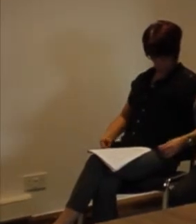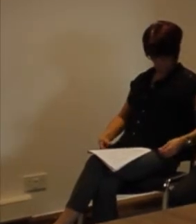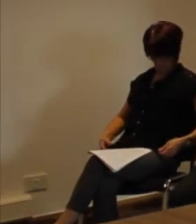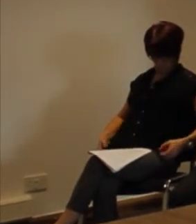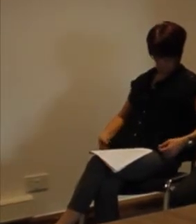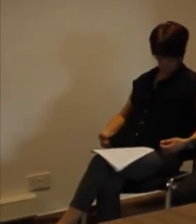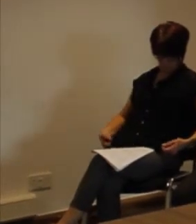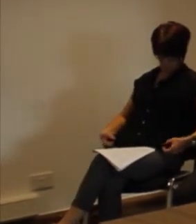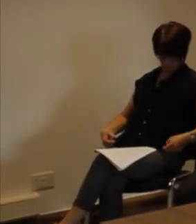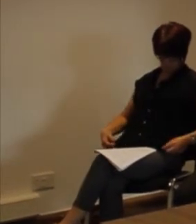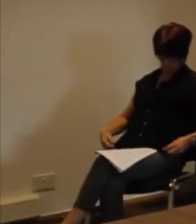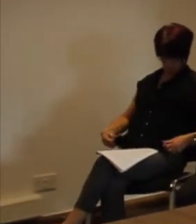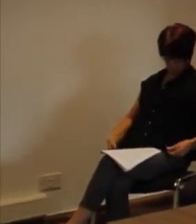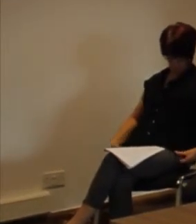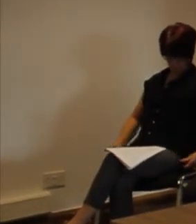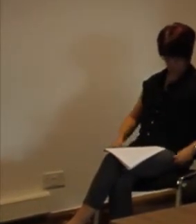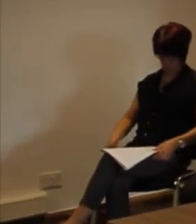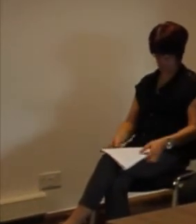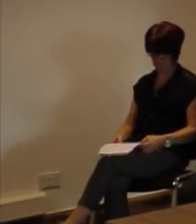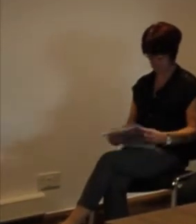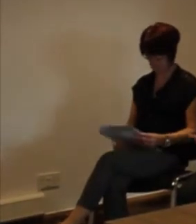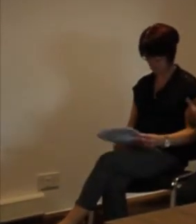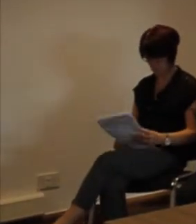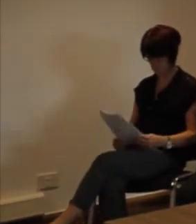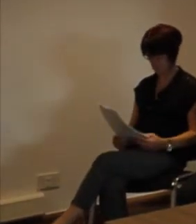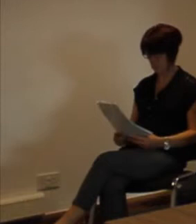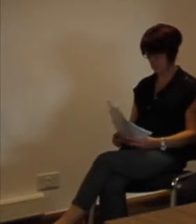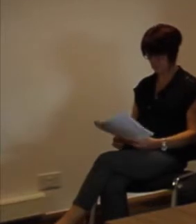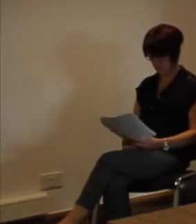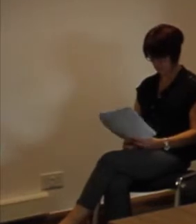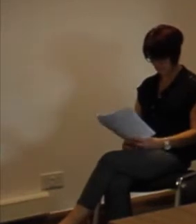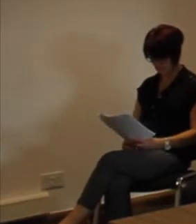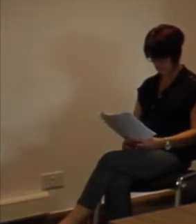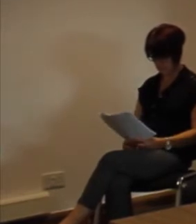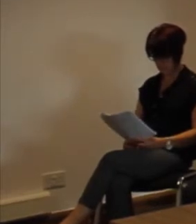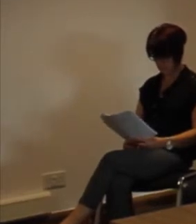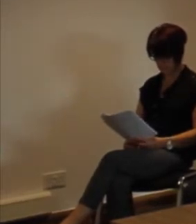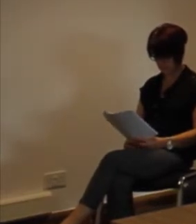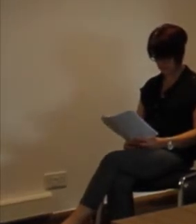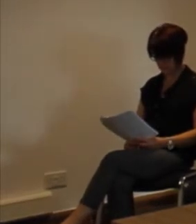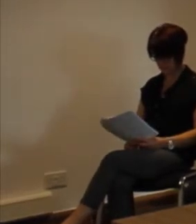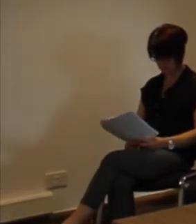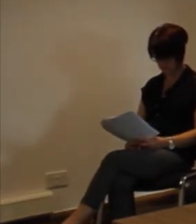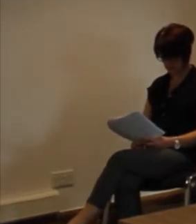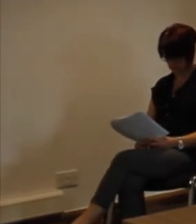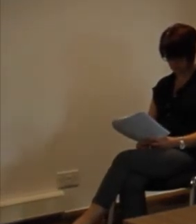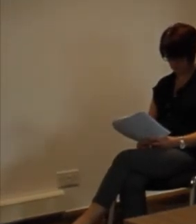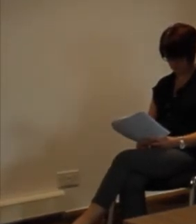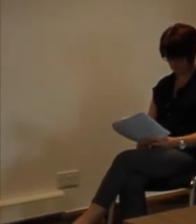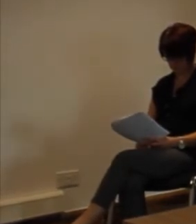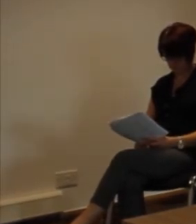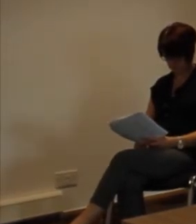has been mentioned. Extra time is, I suppose, in the severity